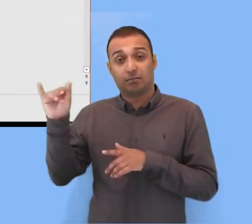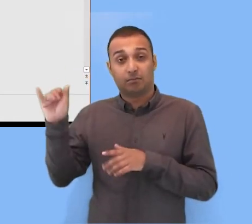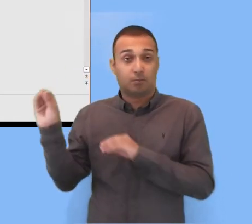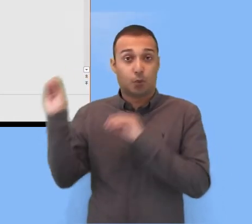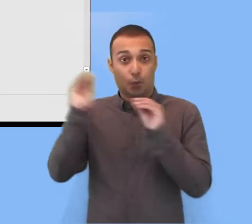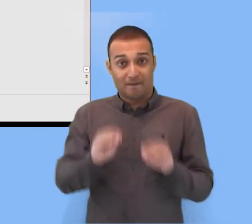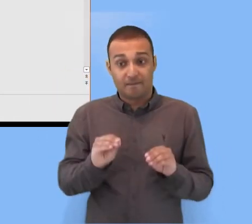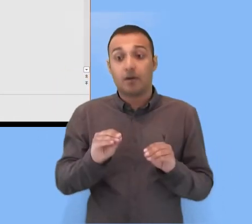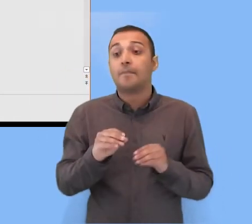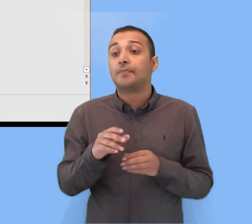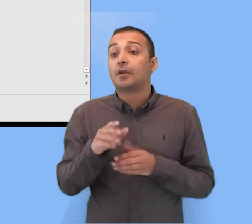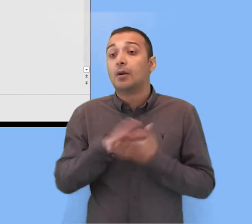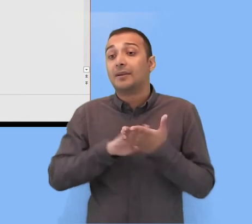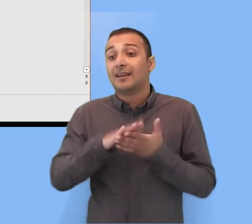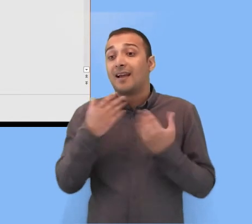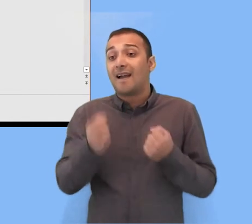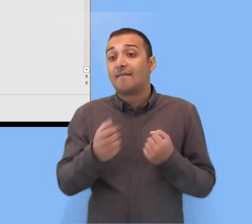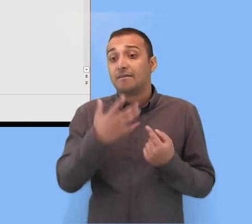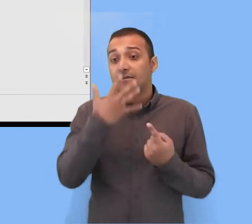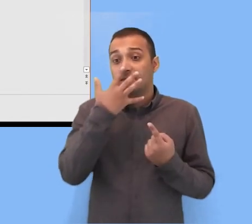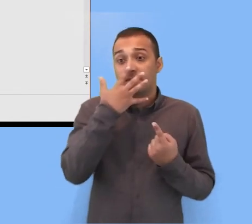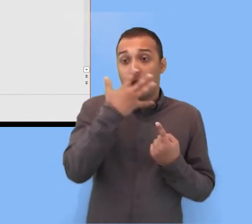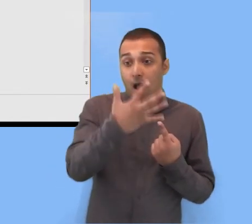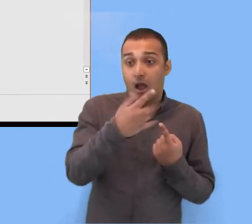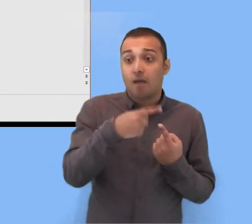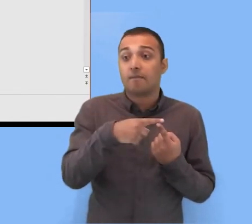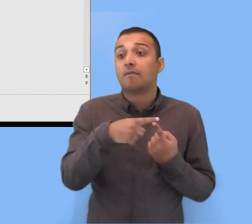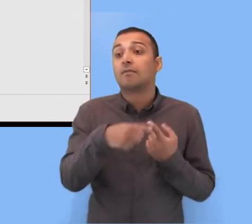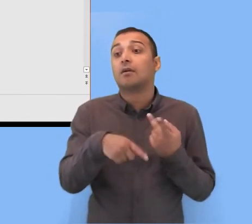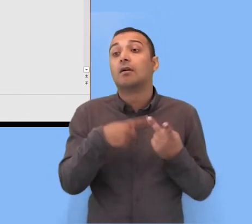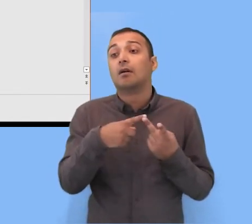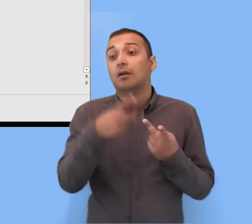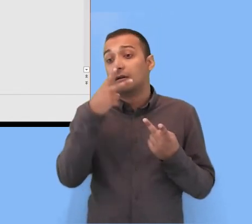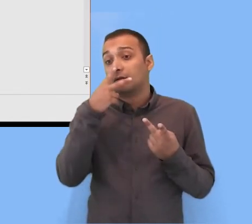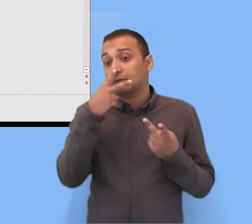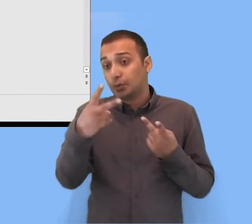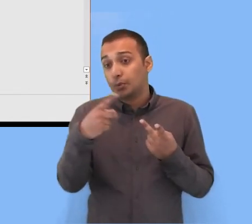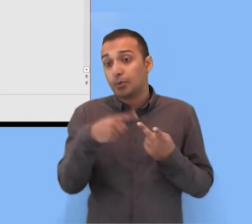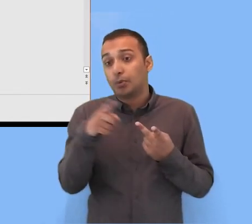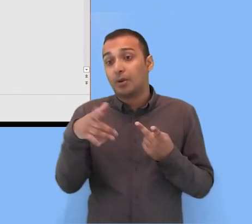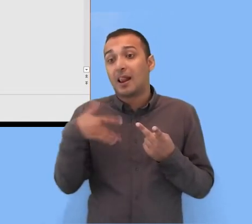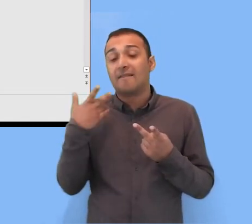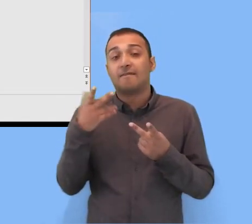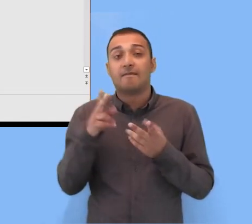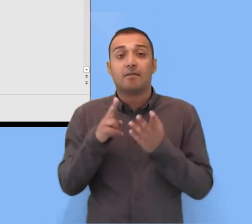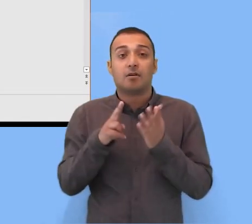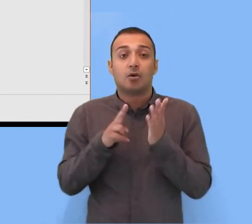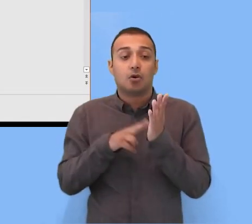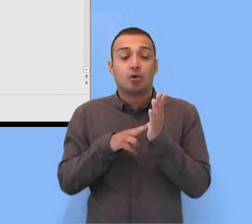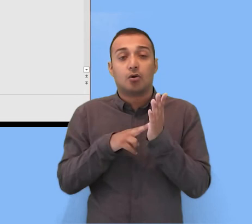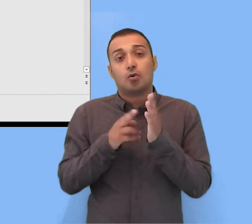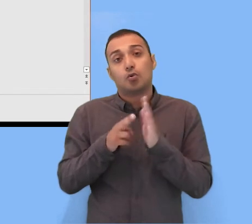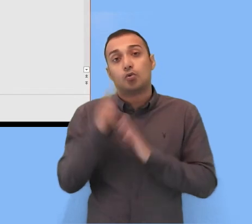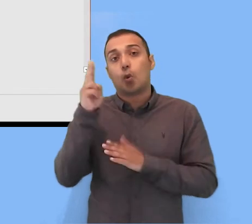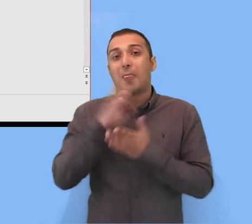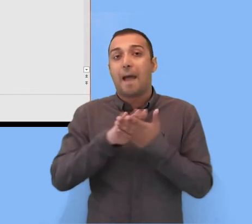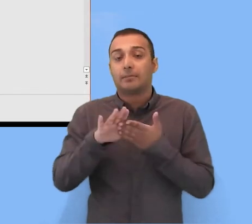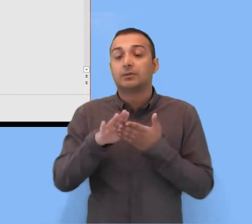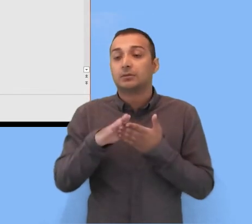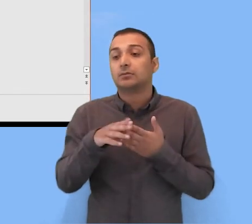a 5-year-old girl and a 2-year-old boy. She lives in Northampton. Obviously, this is